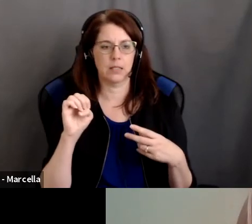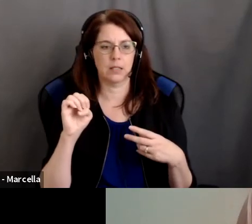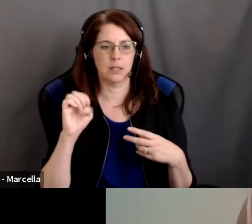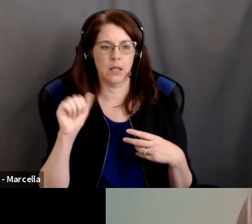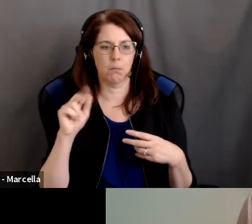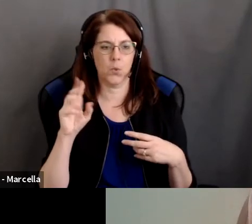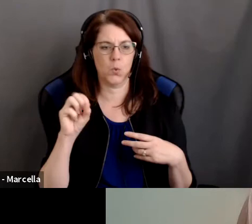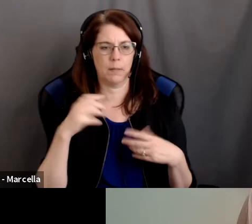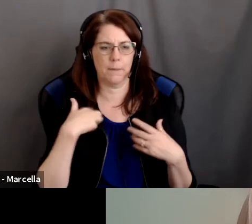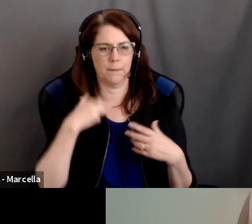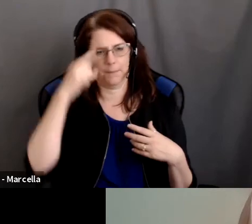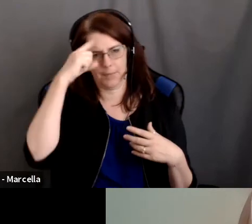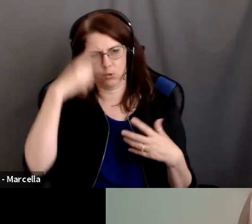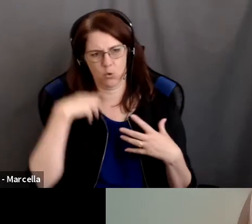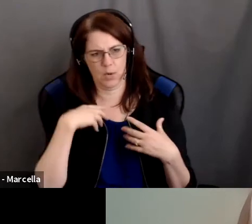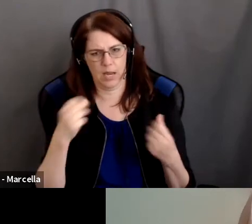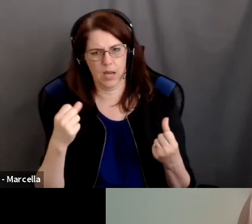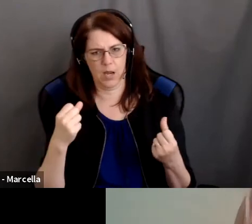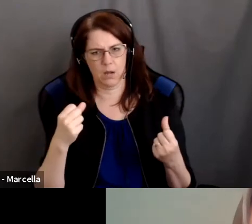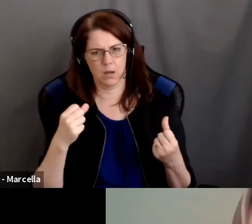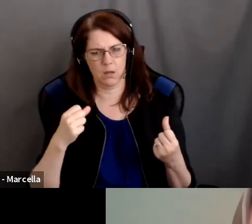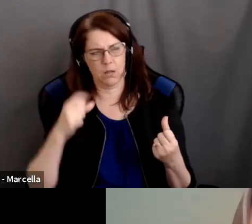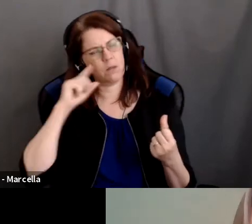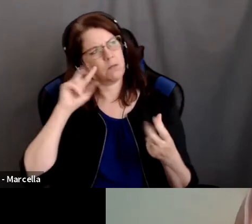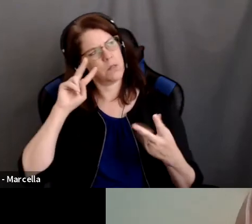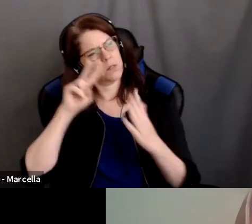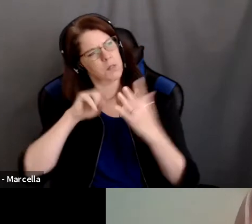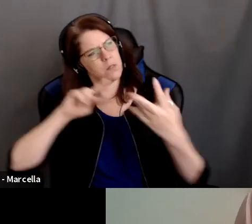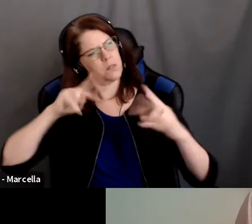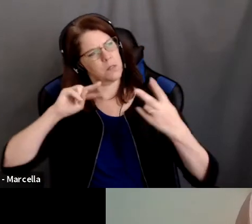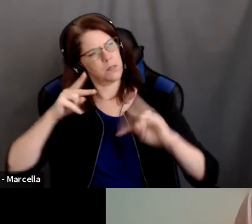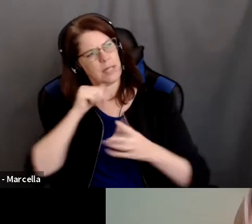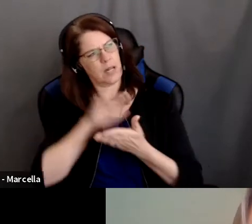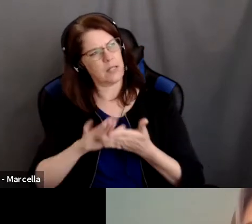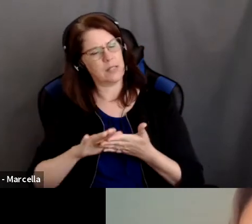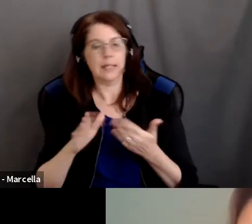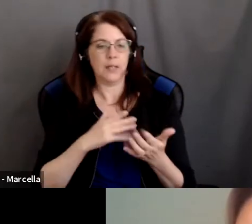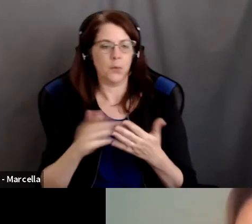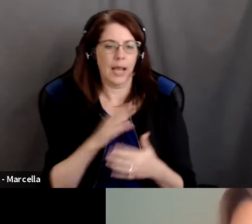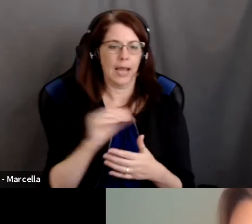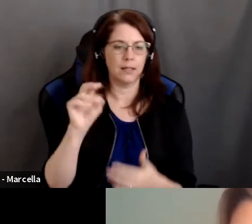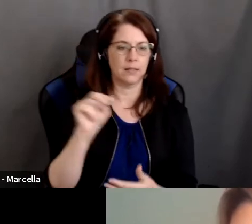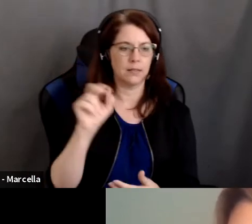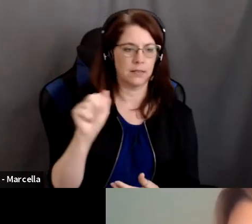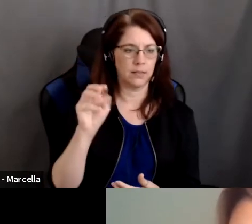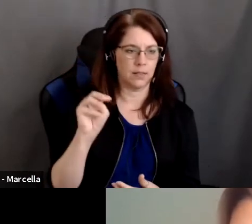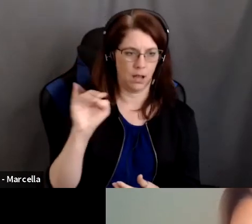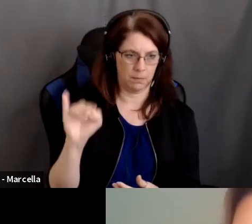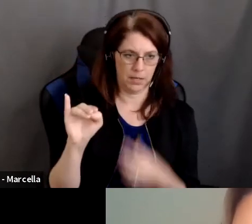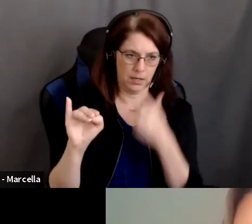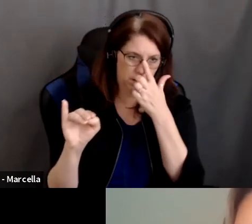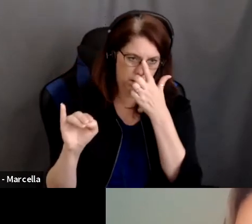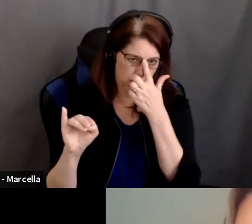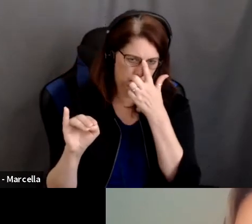acronym. My dyslexia is playing tricks on me today. That's not kind. As well as NAMI, like I said, the National Alliance on